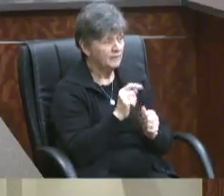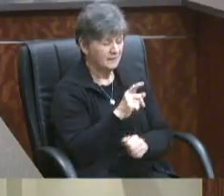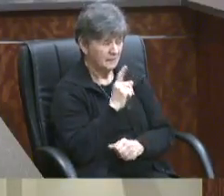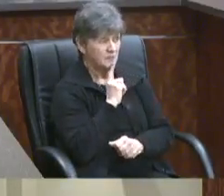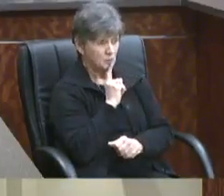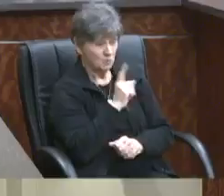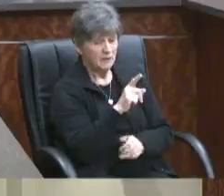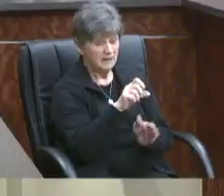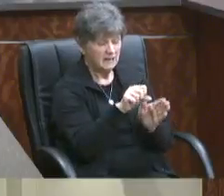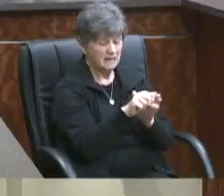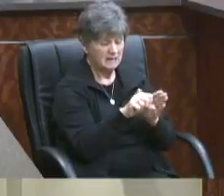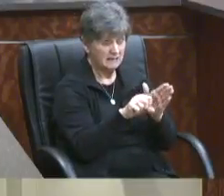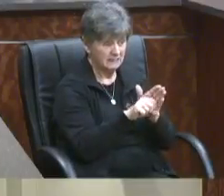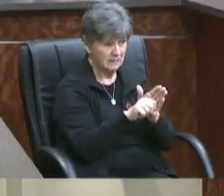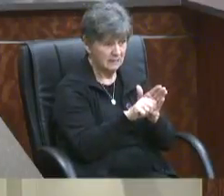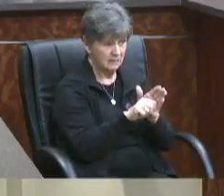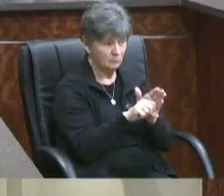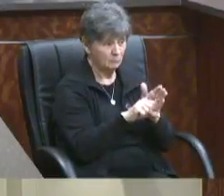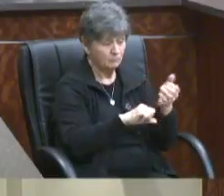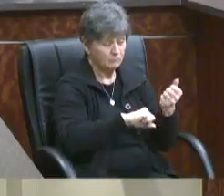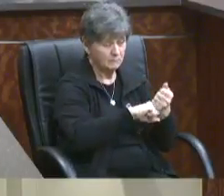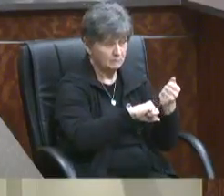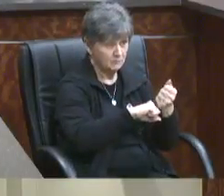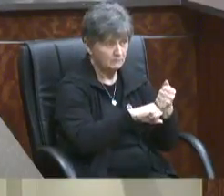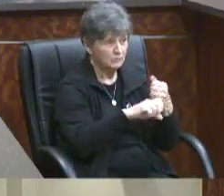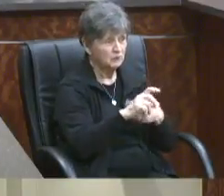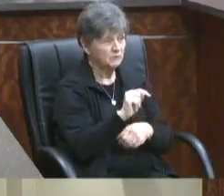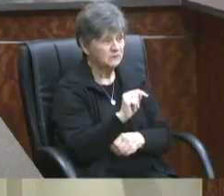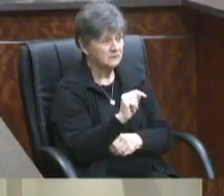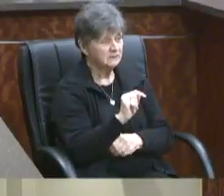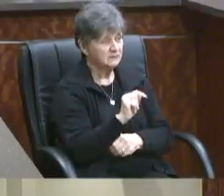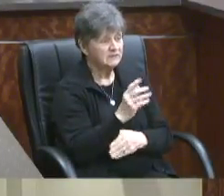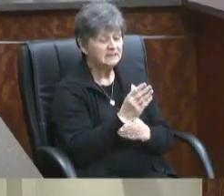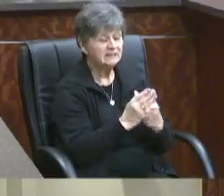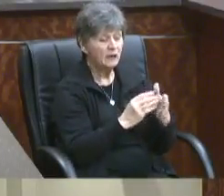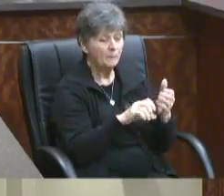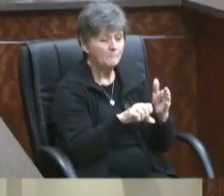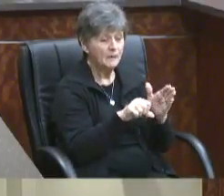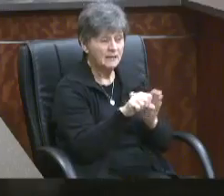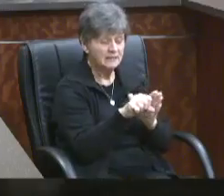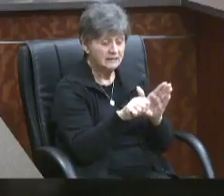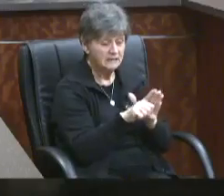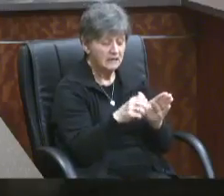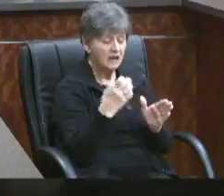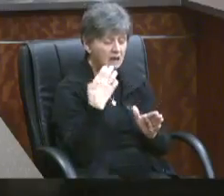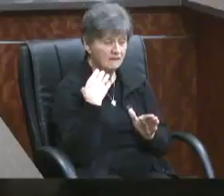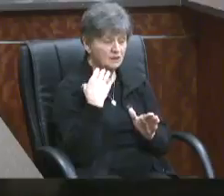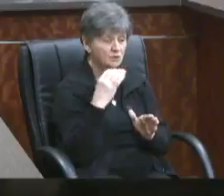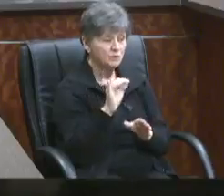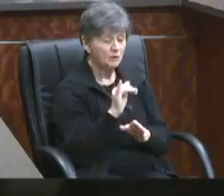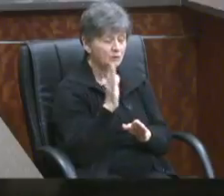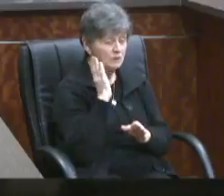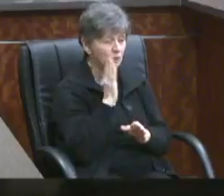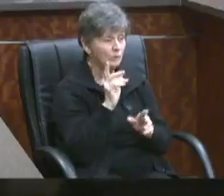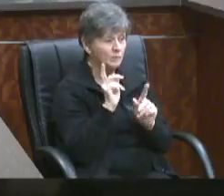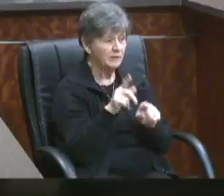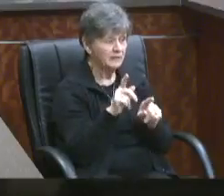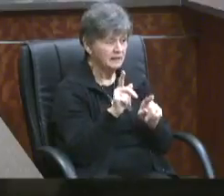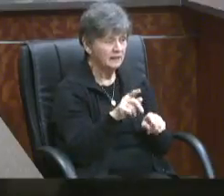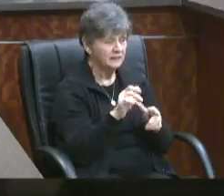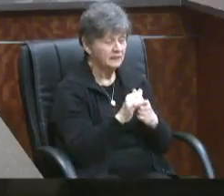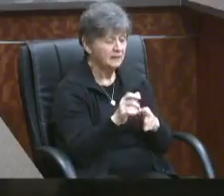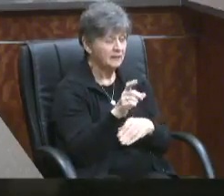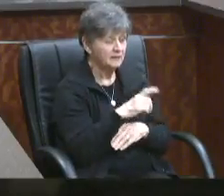is putting this on, and the state, some state officials will be here as well that day.